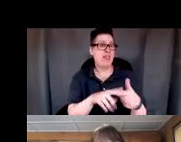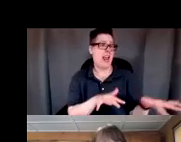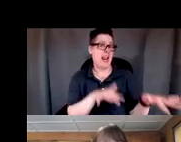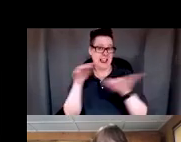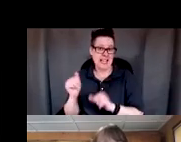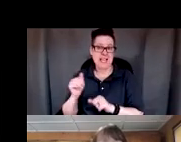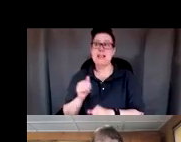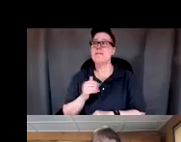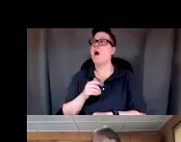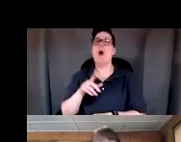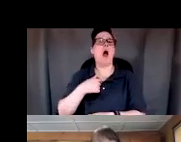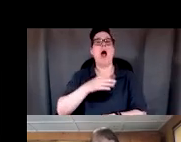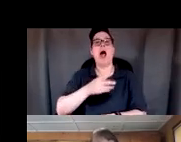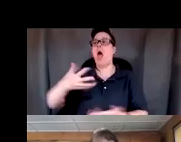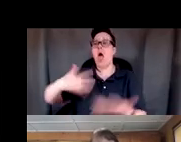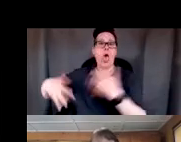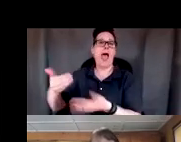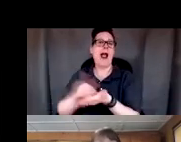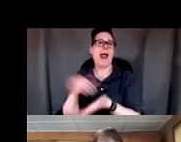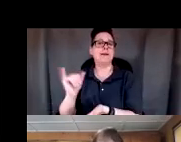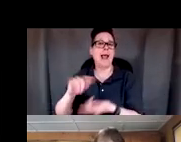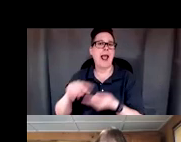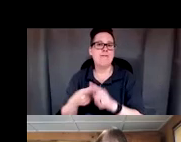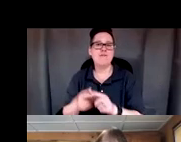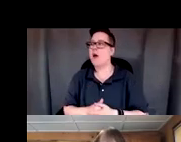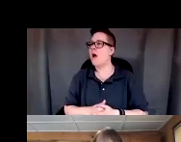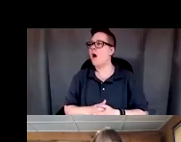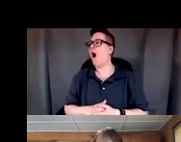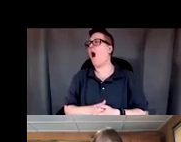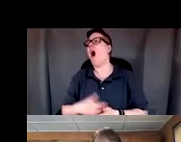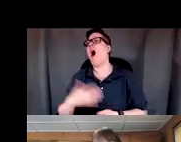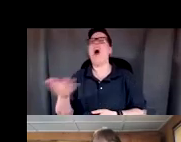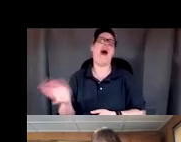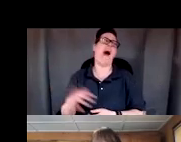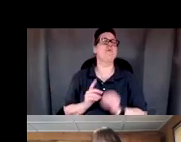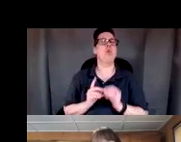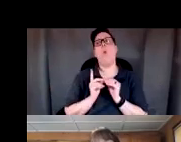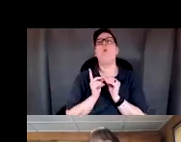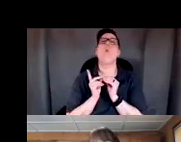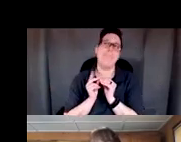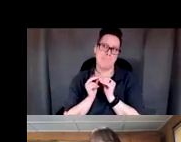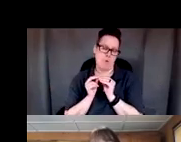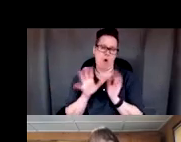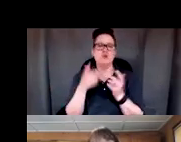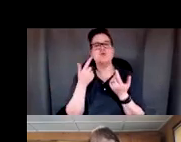the same friends they used to have before. And they say, hey, one more time for old time's sakes.